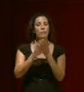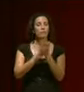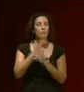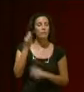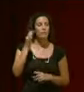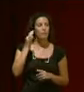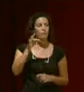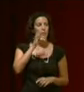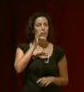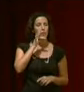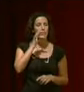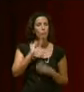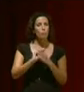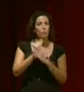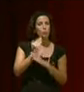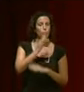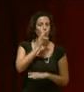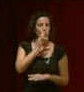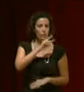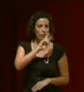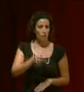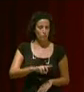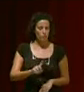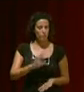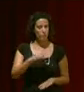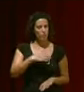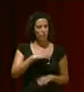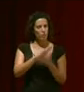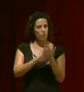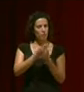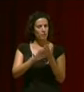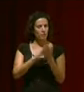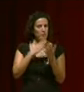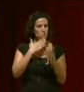The interpreter apologizes, but the speaker is not using a microphone.